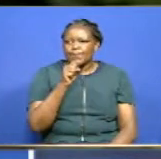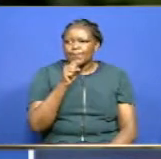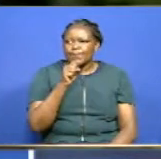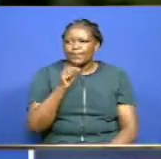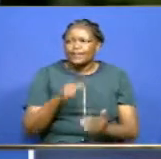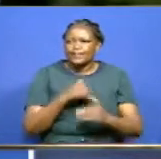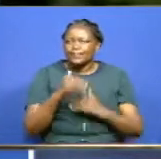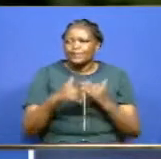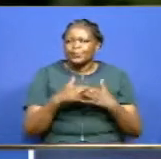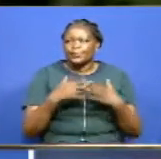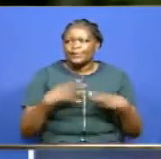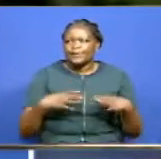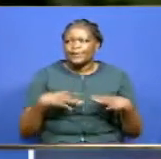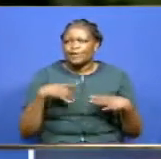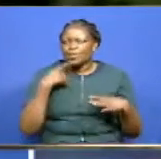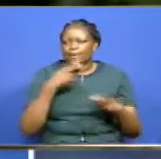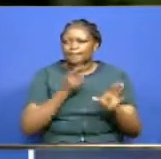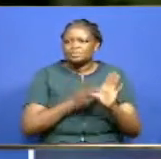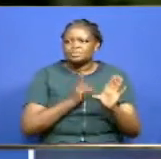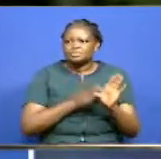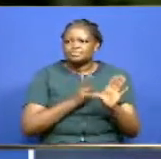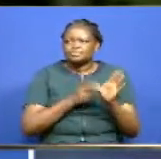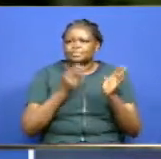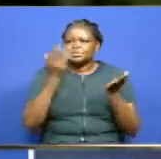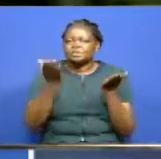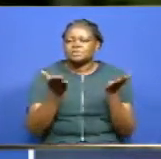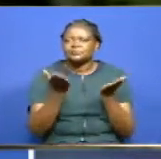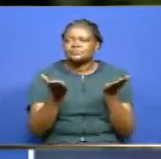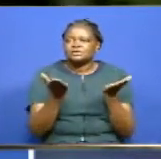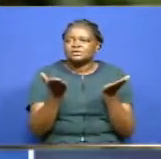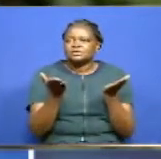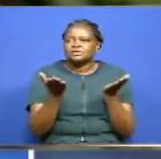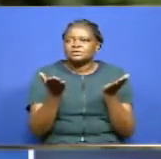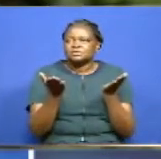All those taking part in the service